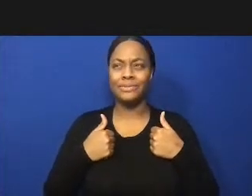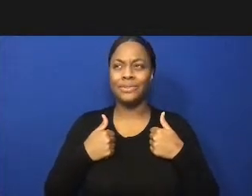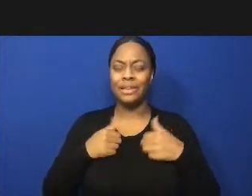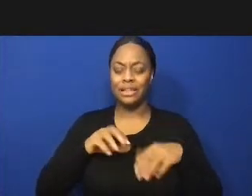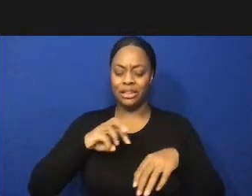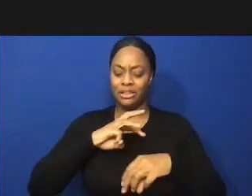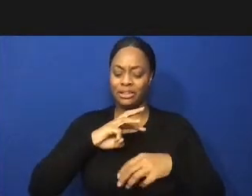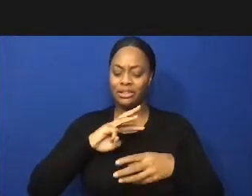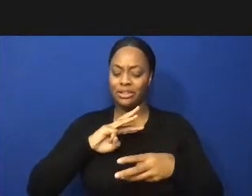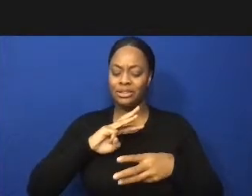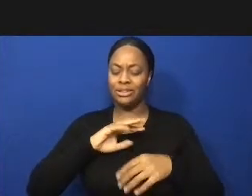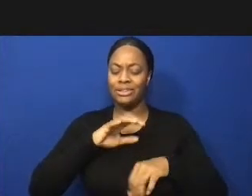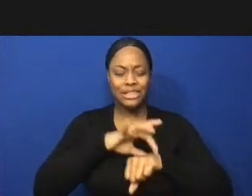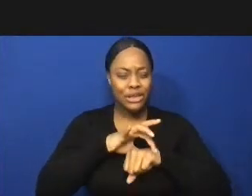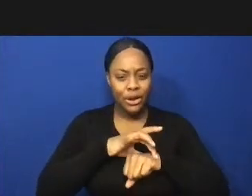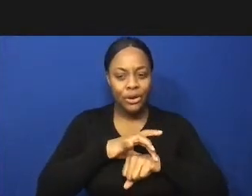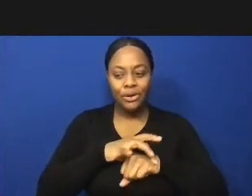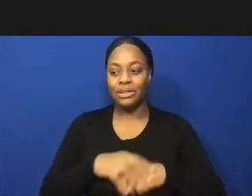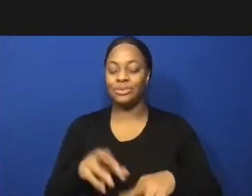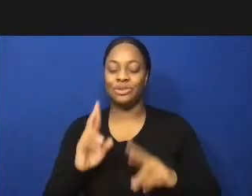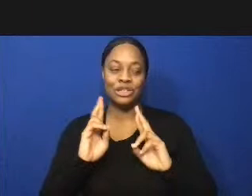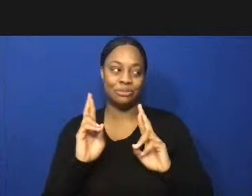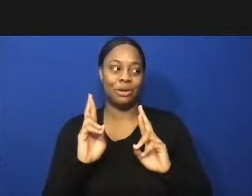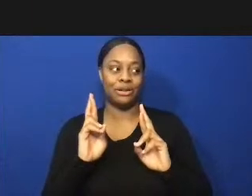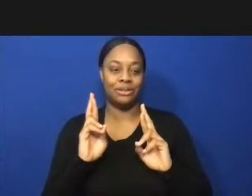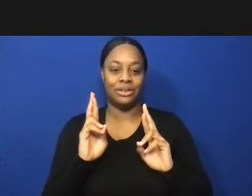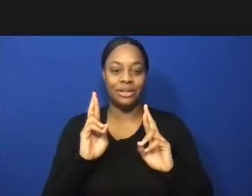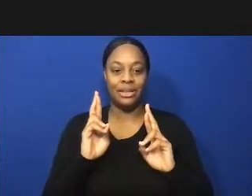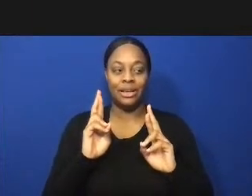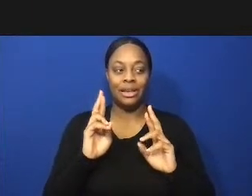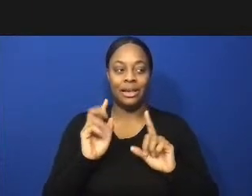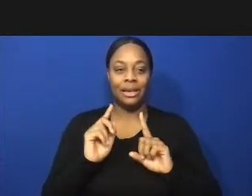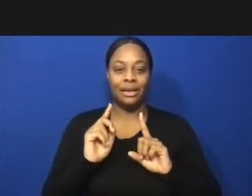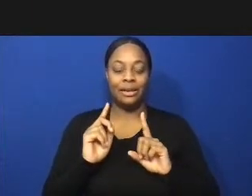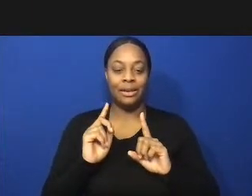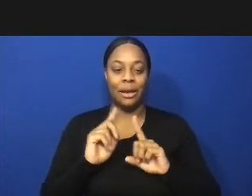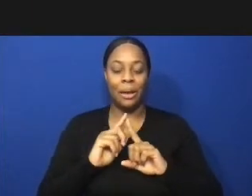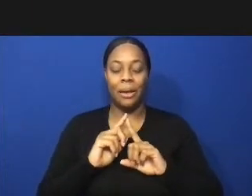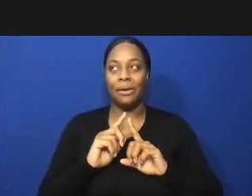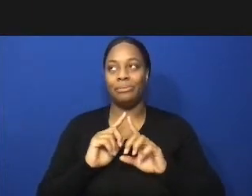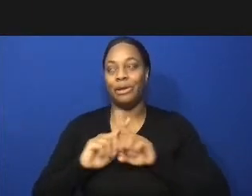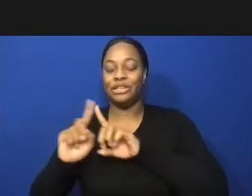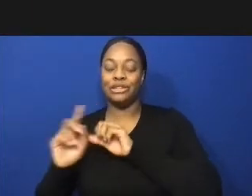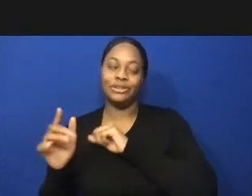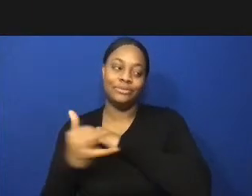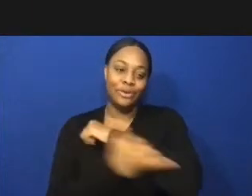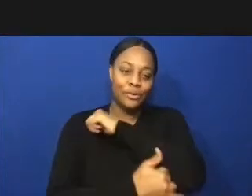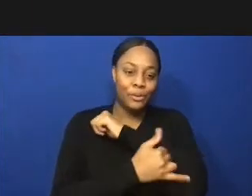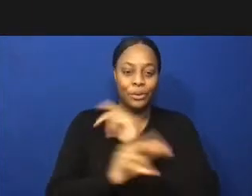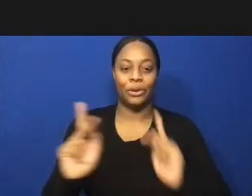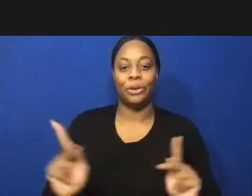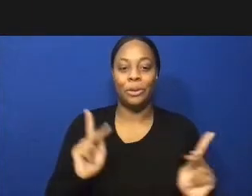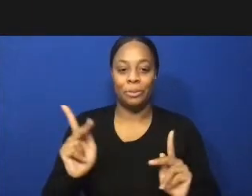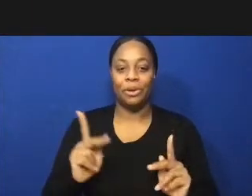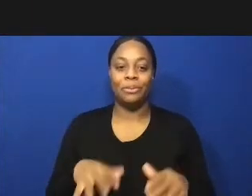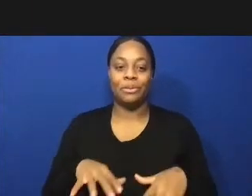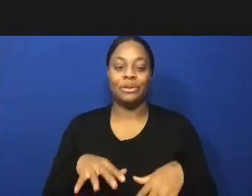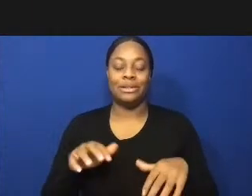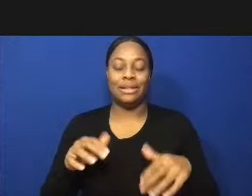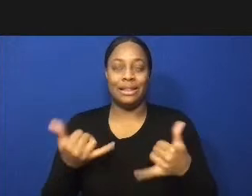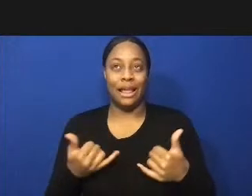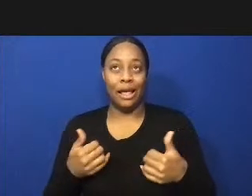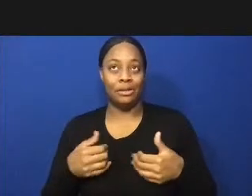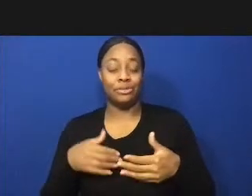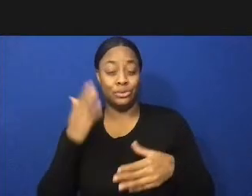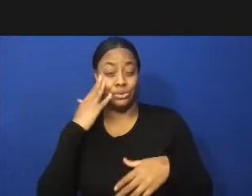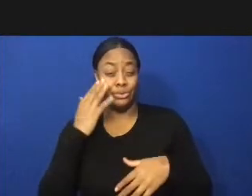which was once respectfully and harmoniously occupied by the Lenape people, now known as Harlem, New York, where I